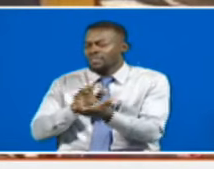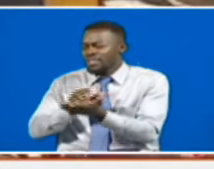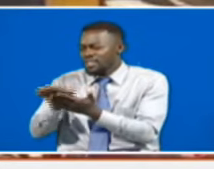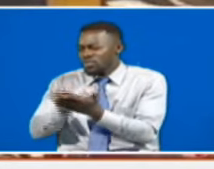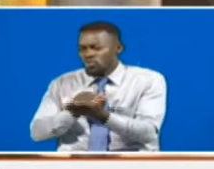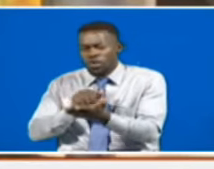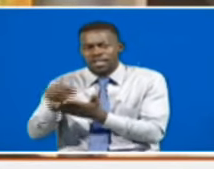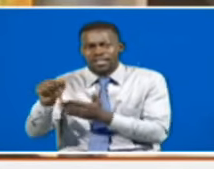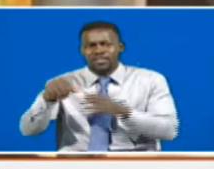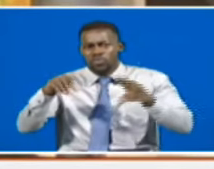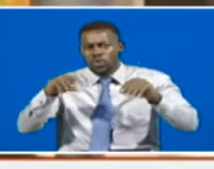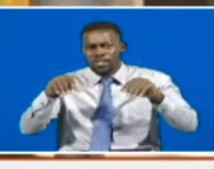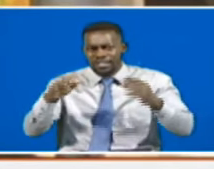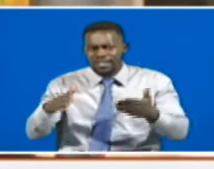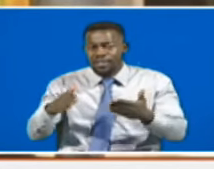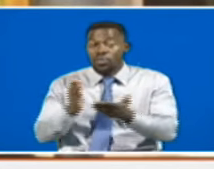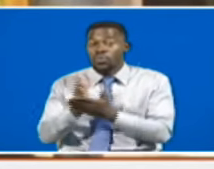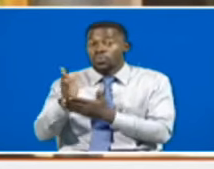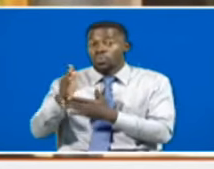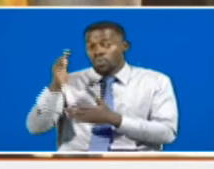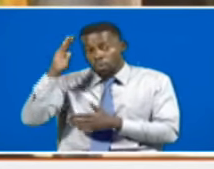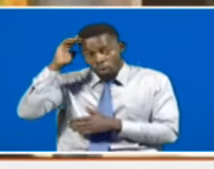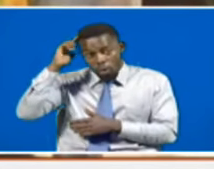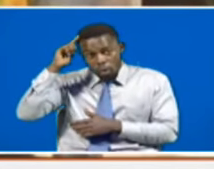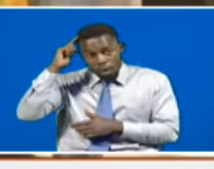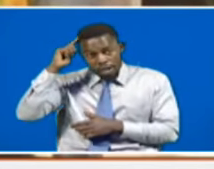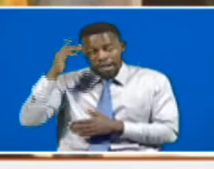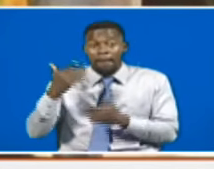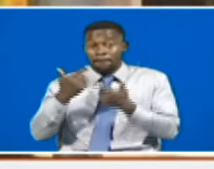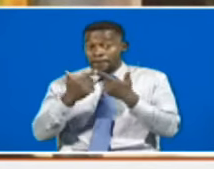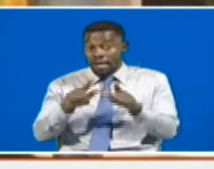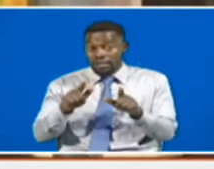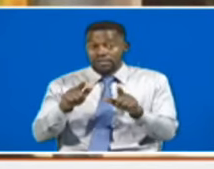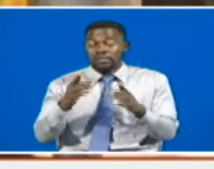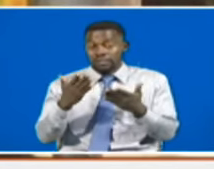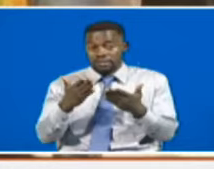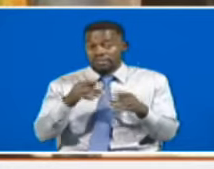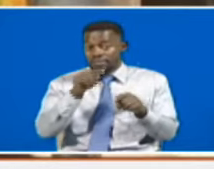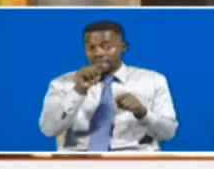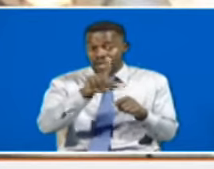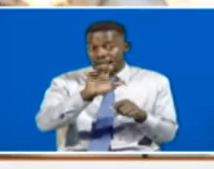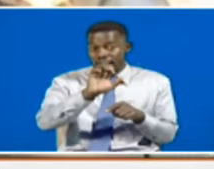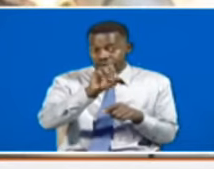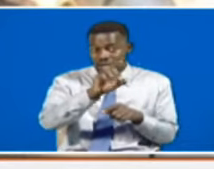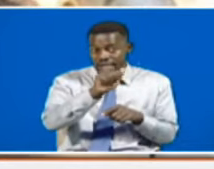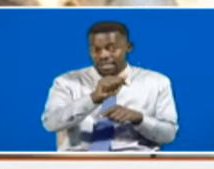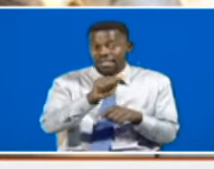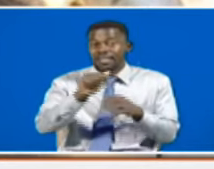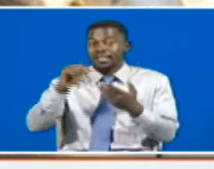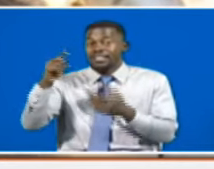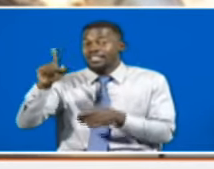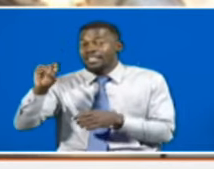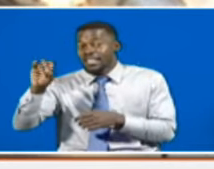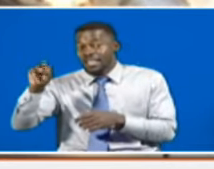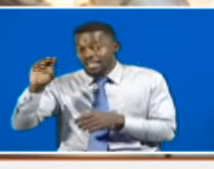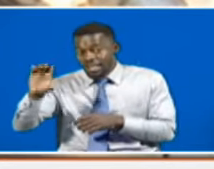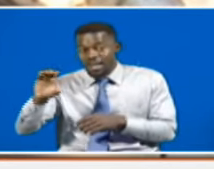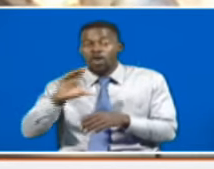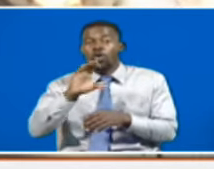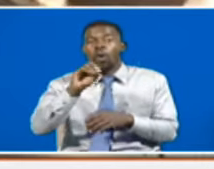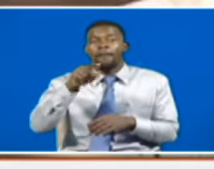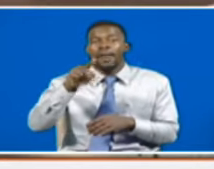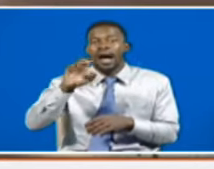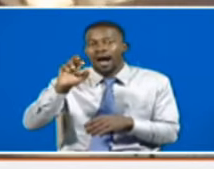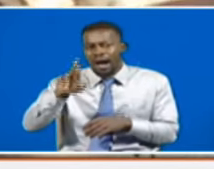pollution. Besides, there is a high concentration of metal ions, lead, zinc, chromium and copper in used oil, which